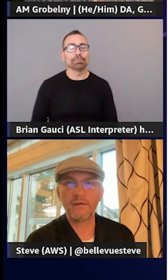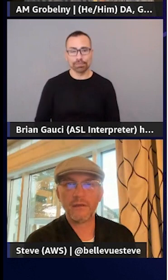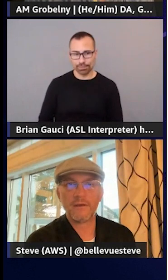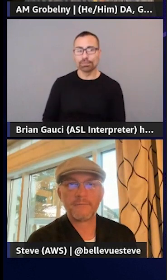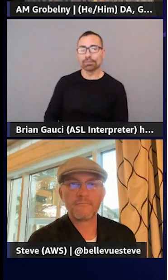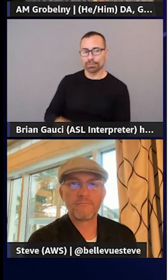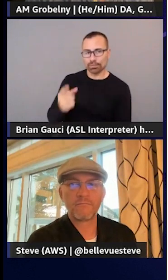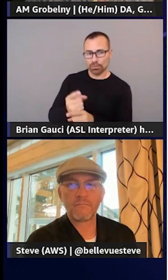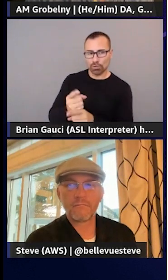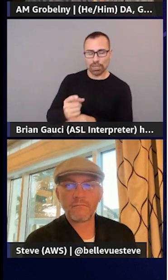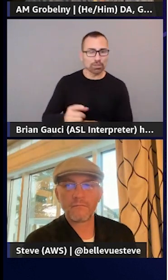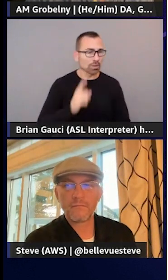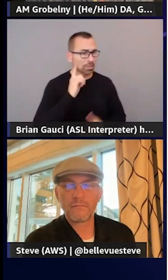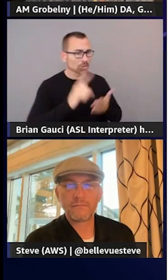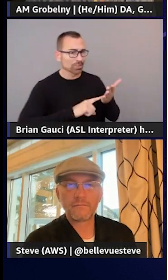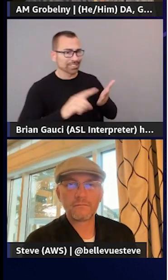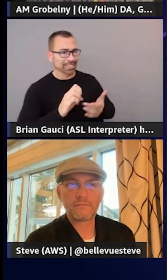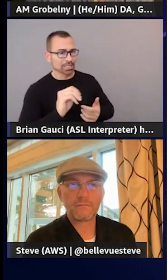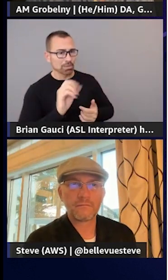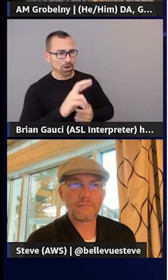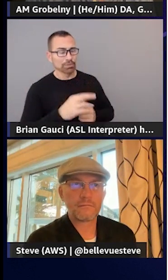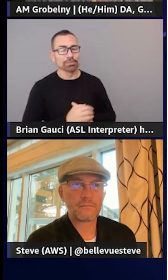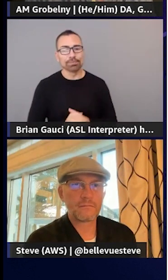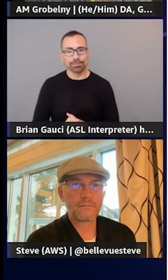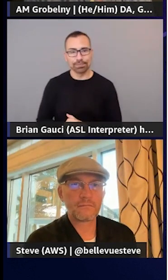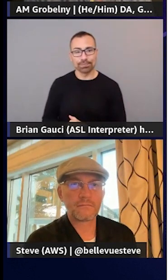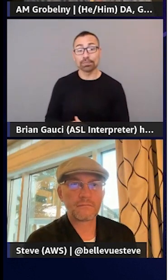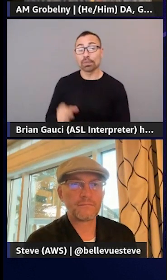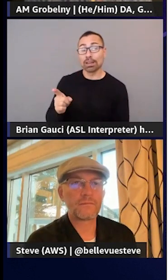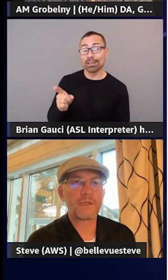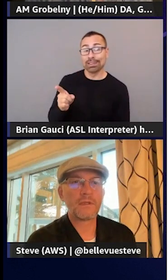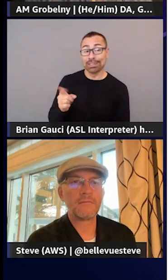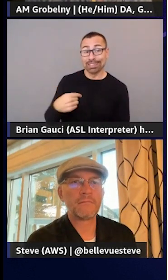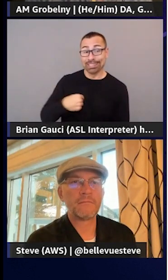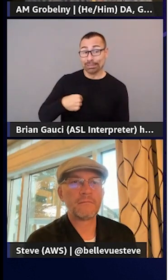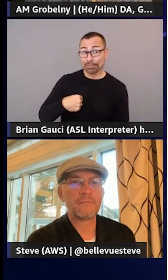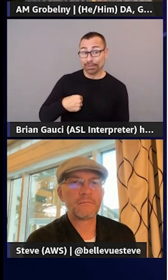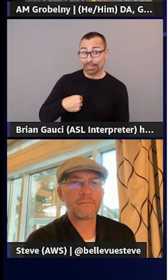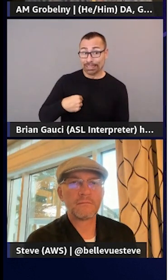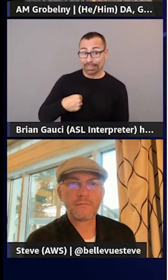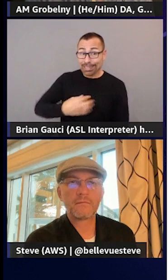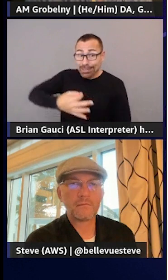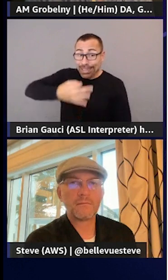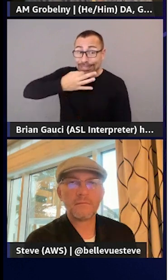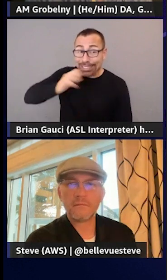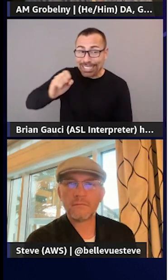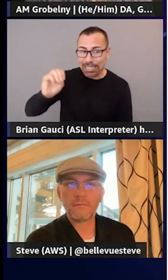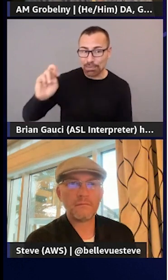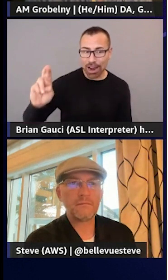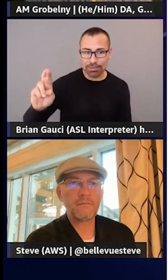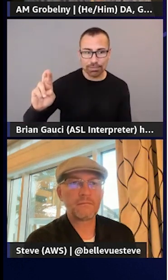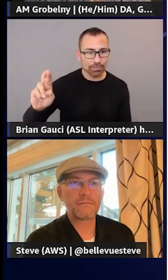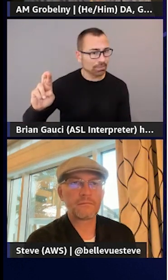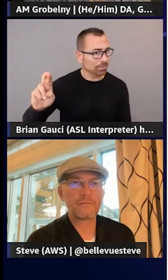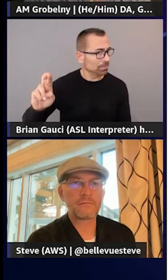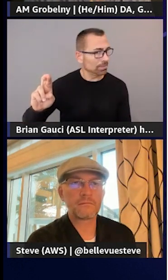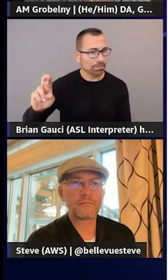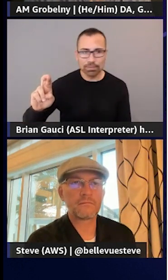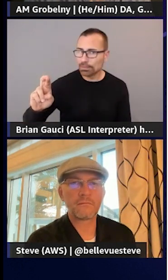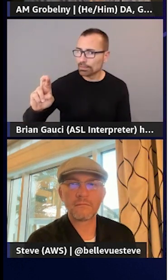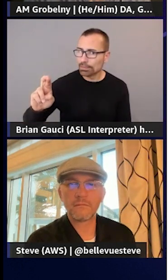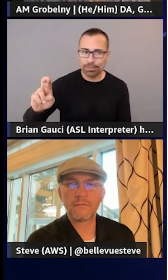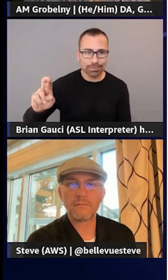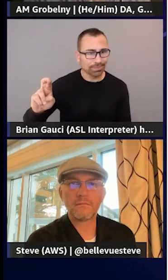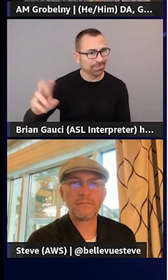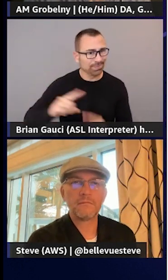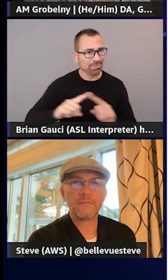out then. So I am not an expert in EMR, but I know that it told us to go look at